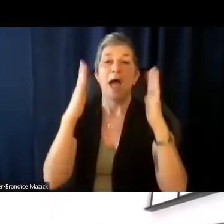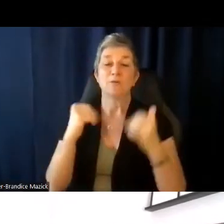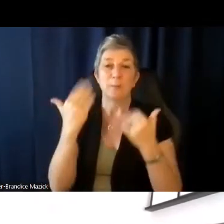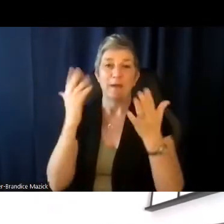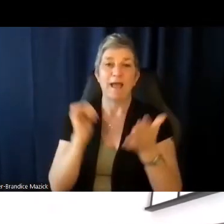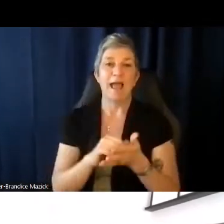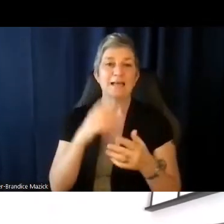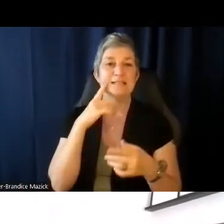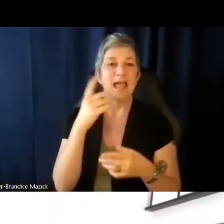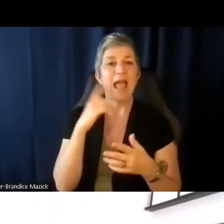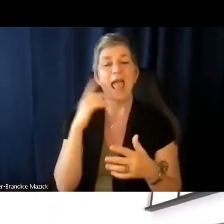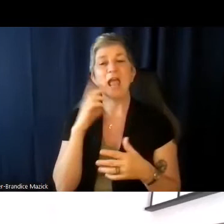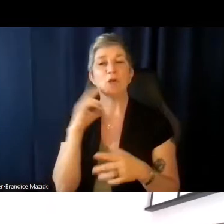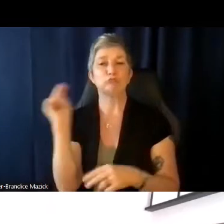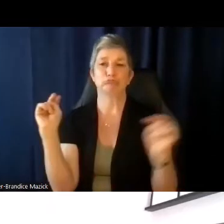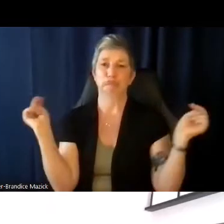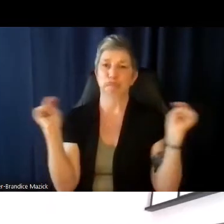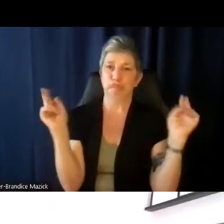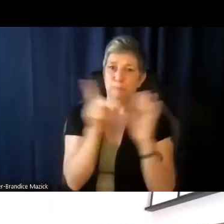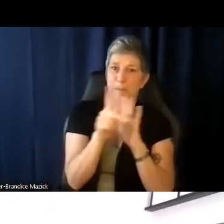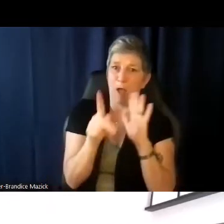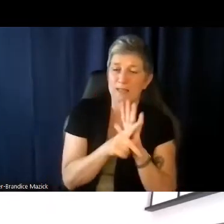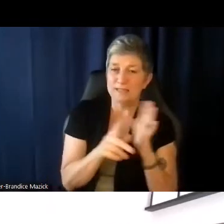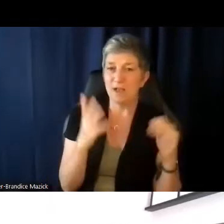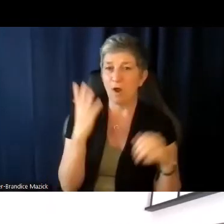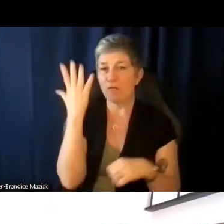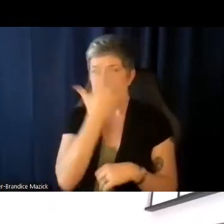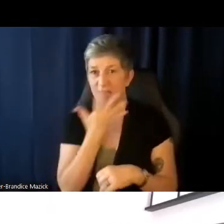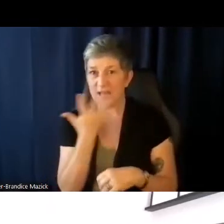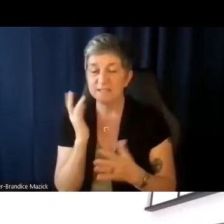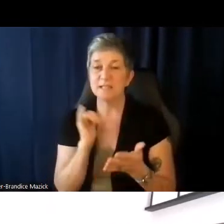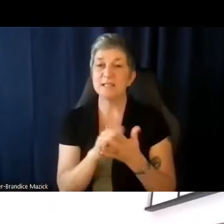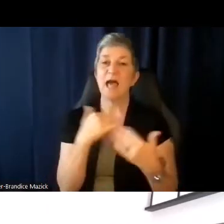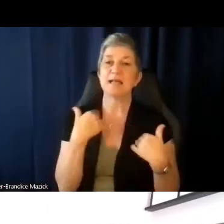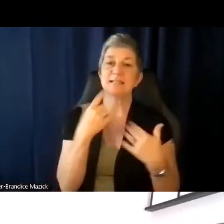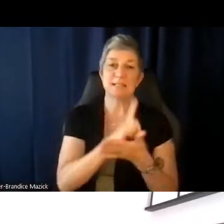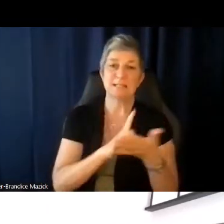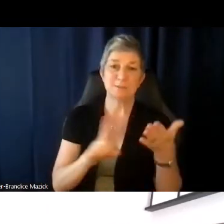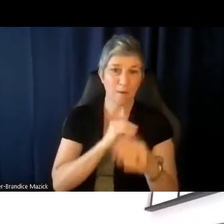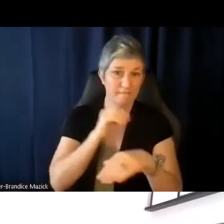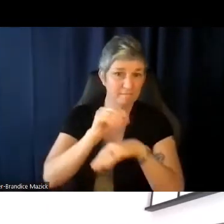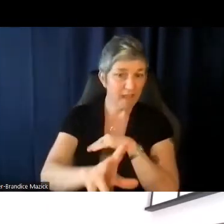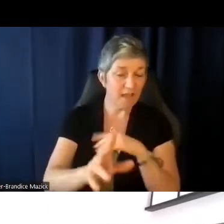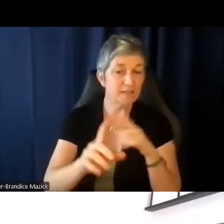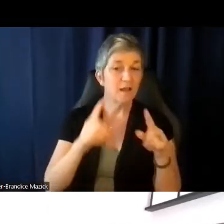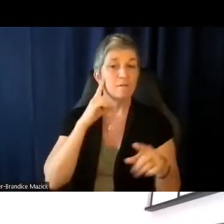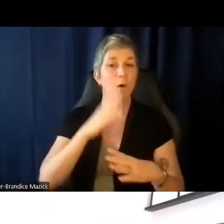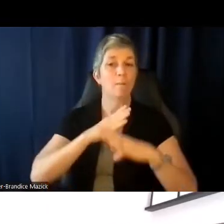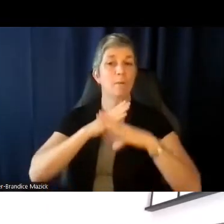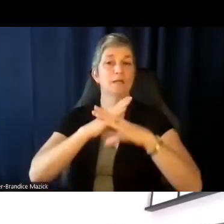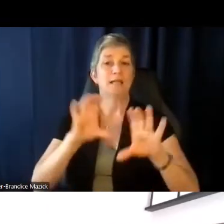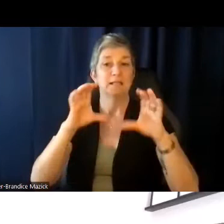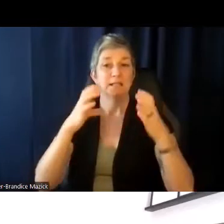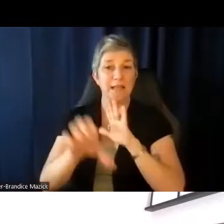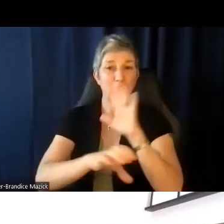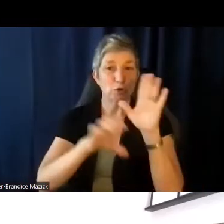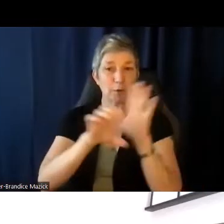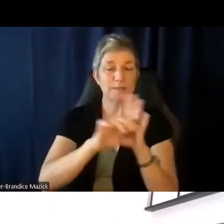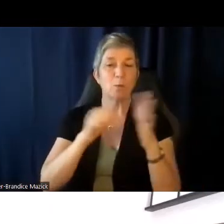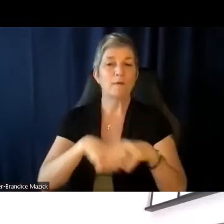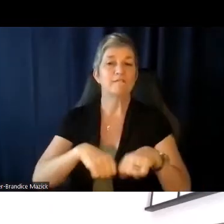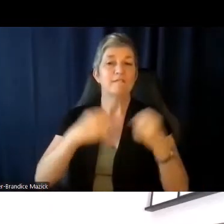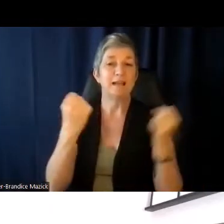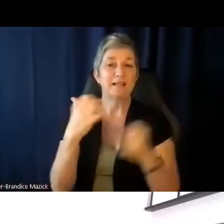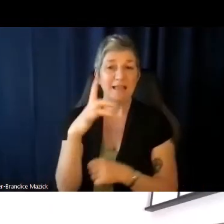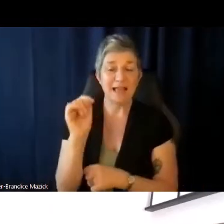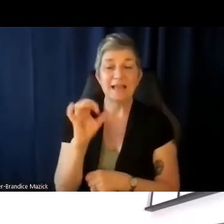facially neutral policy or practice that has a discriminatory effect on a protected characteristic would violate the act if